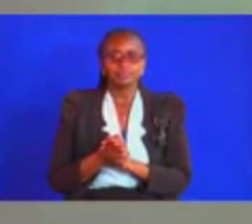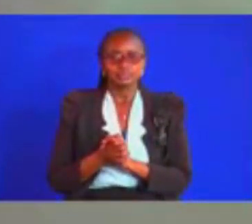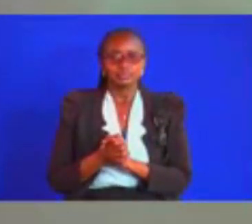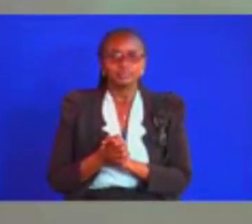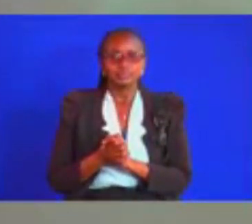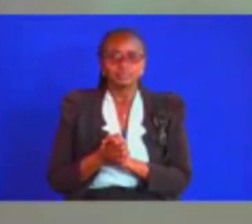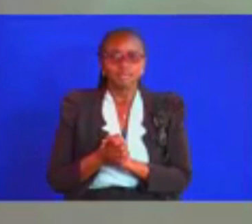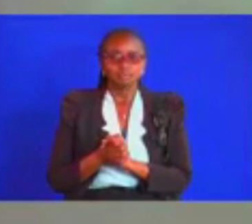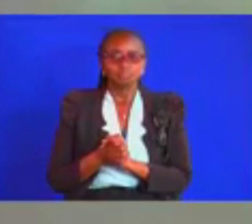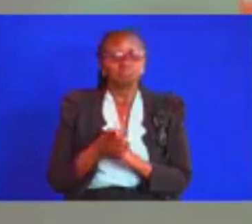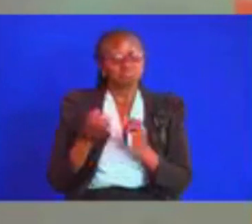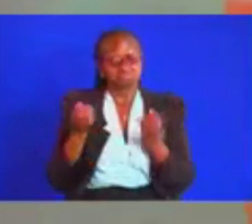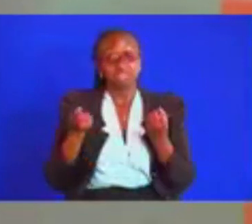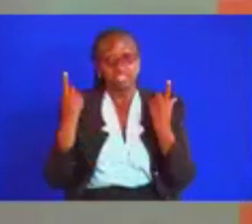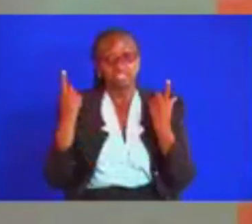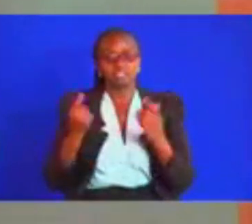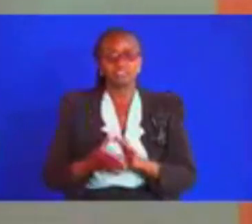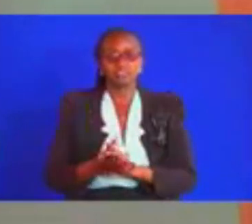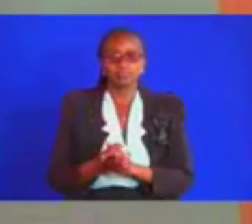Are we together?